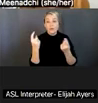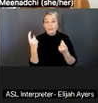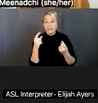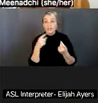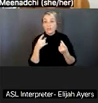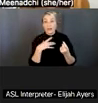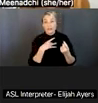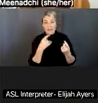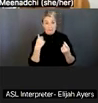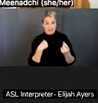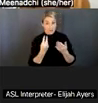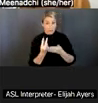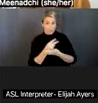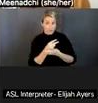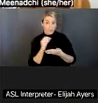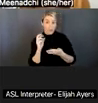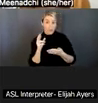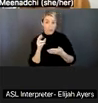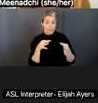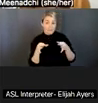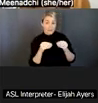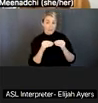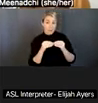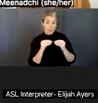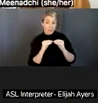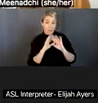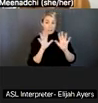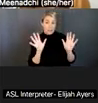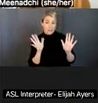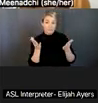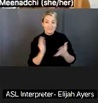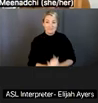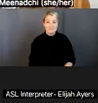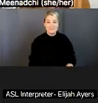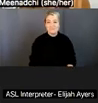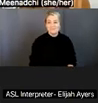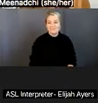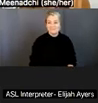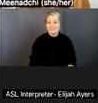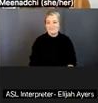would like me to review or explain in a clearer way?